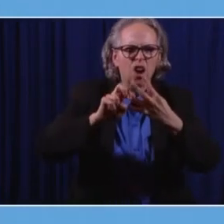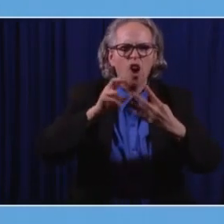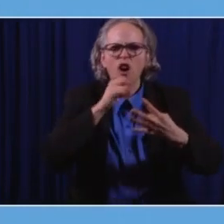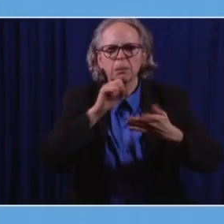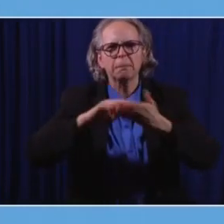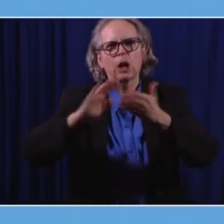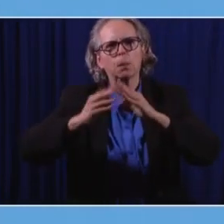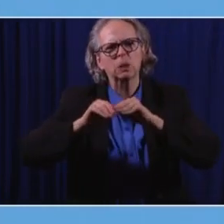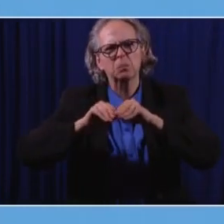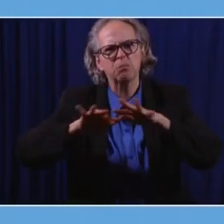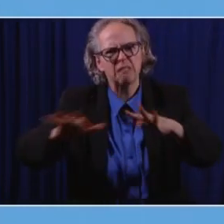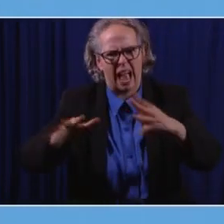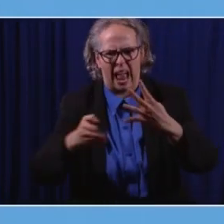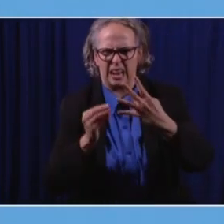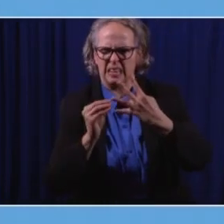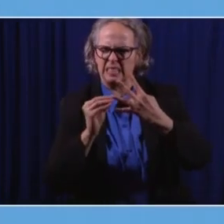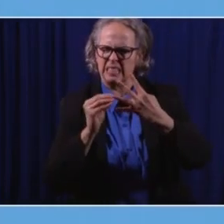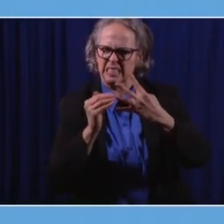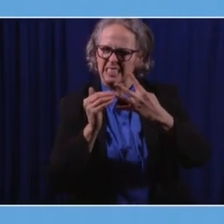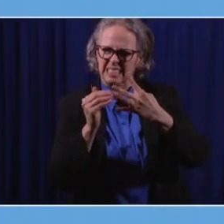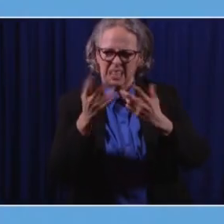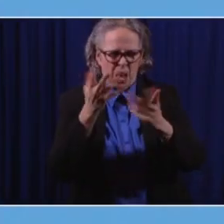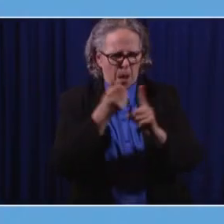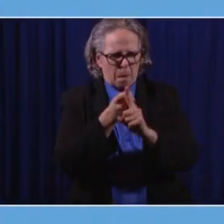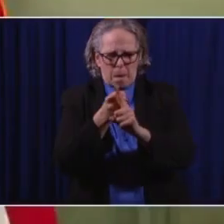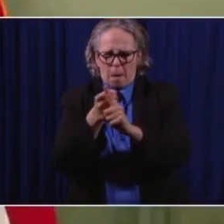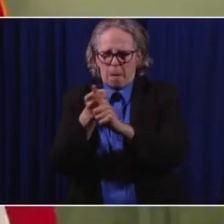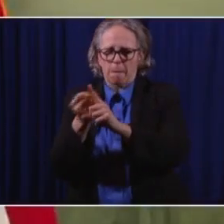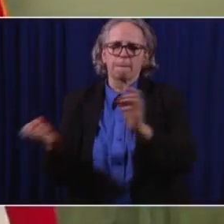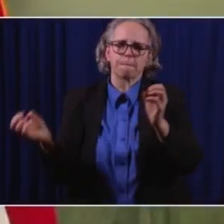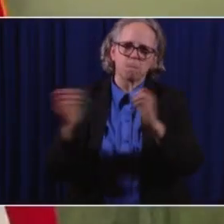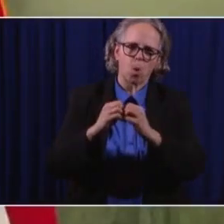a wider swath of Ohio.